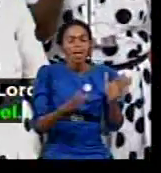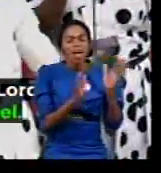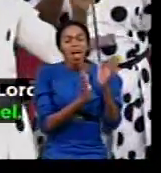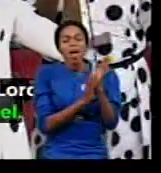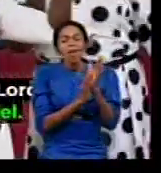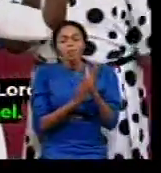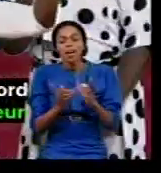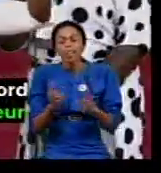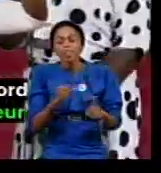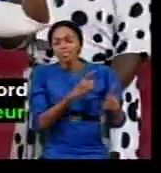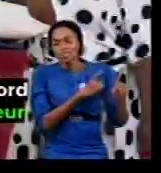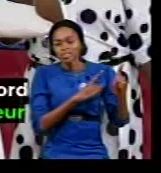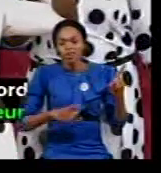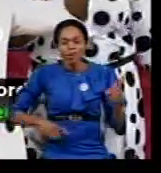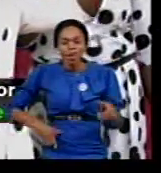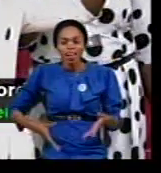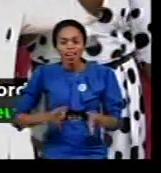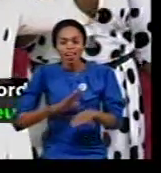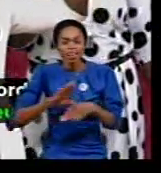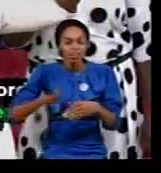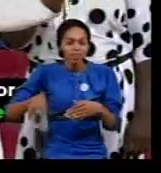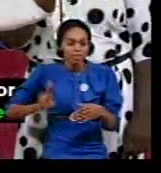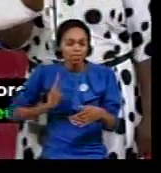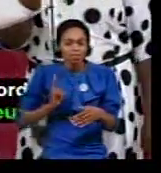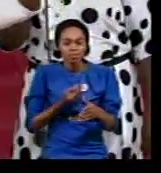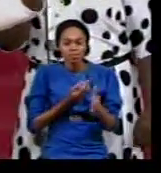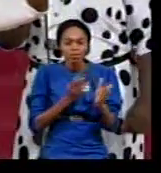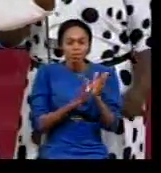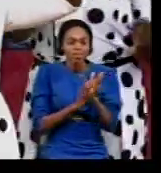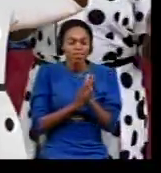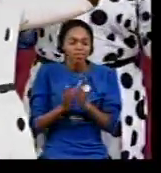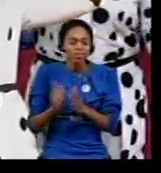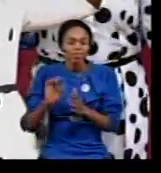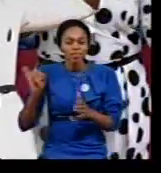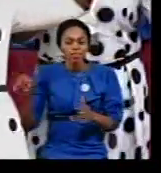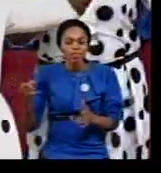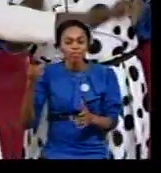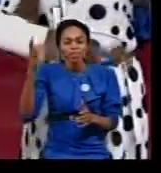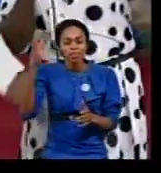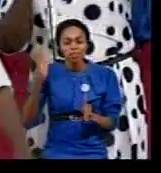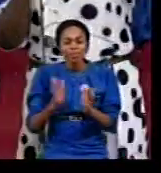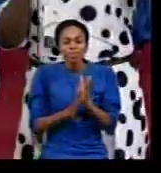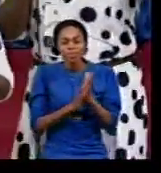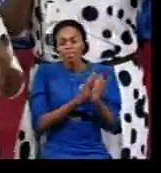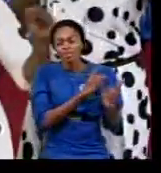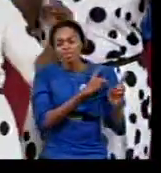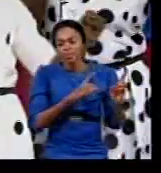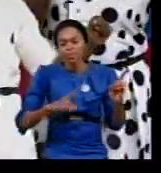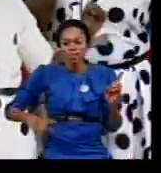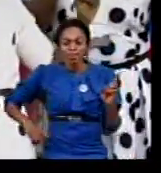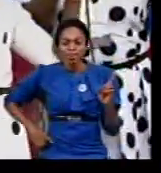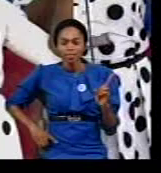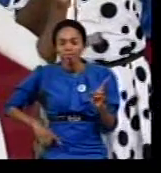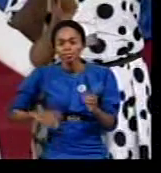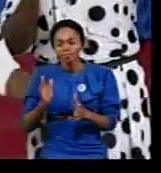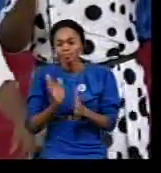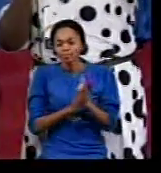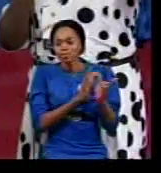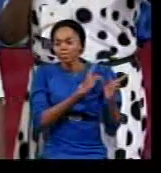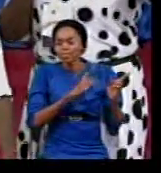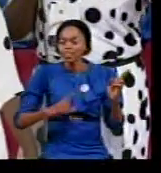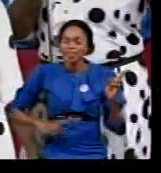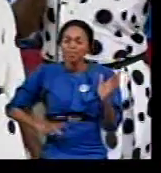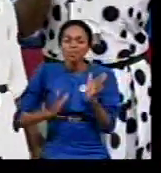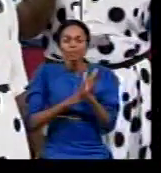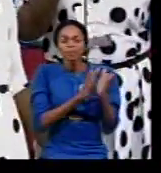said unto him, If now I have found grace in thy sight, then show me a sign that thou talkest with